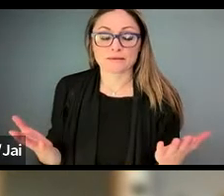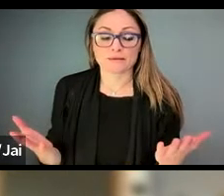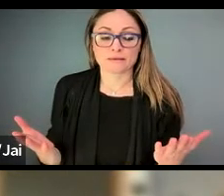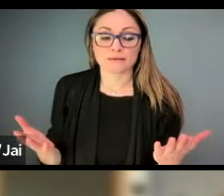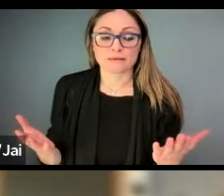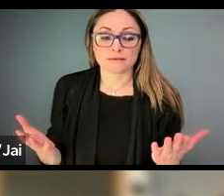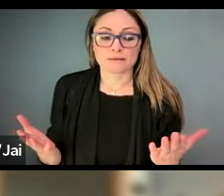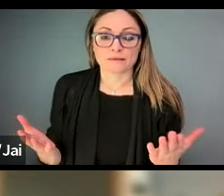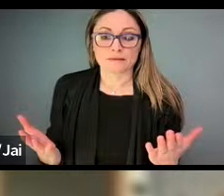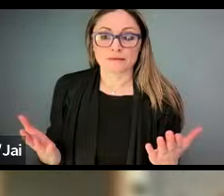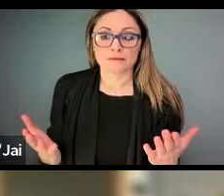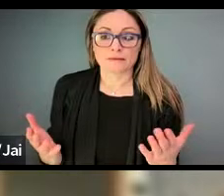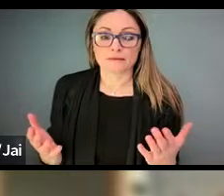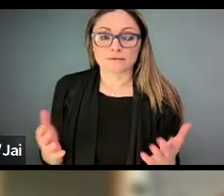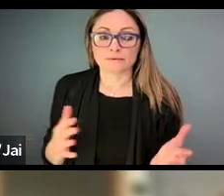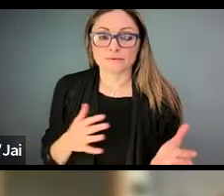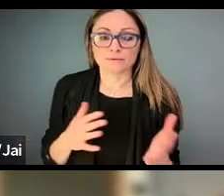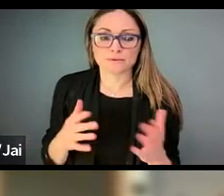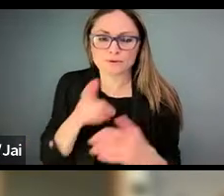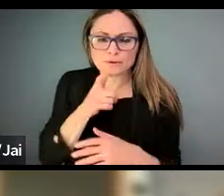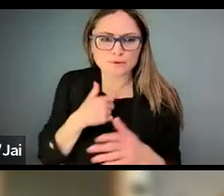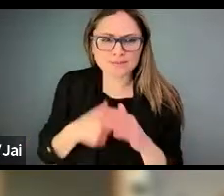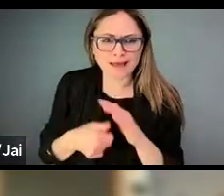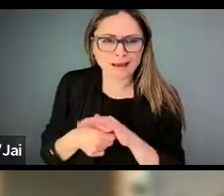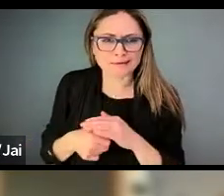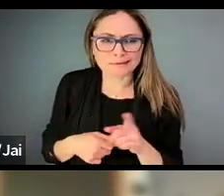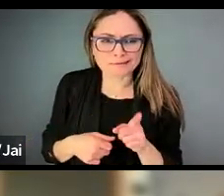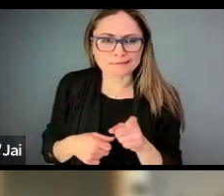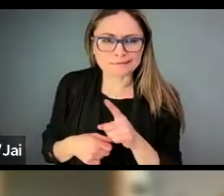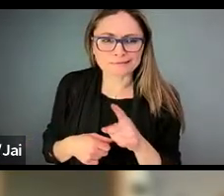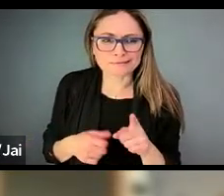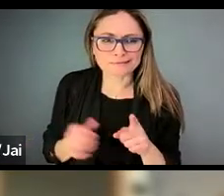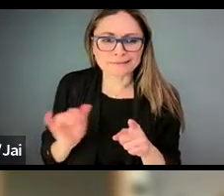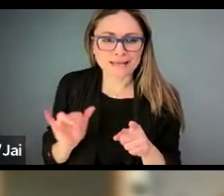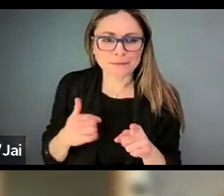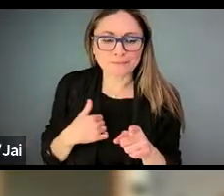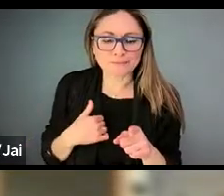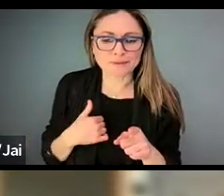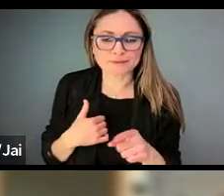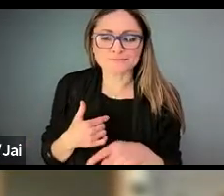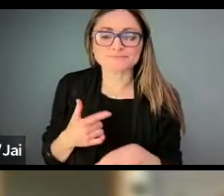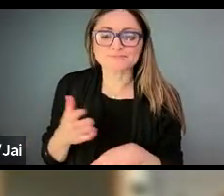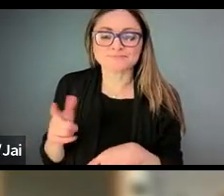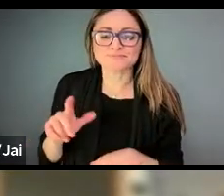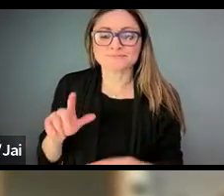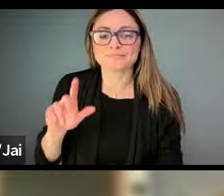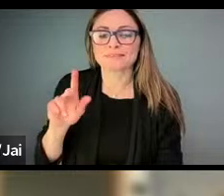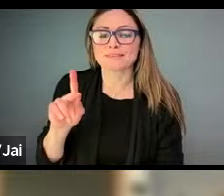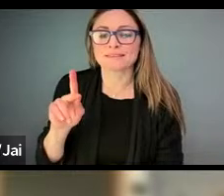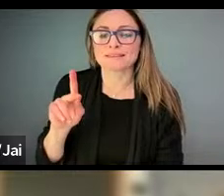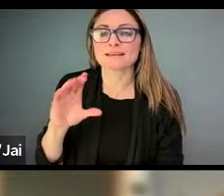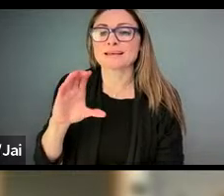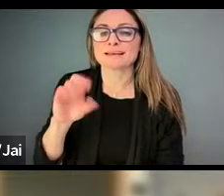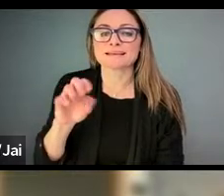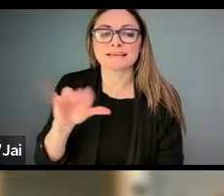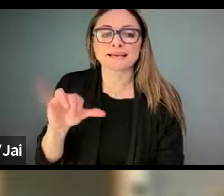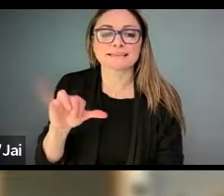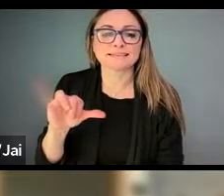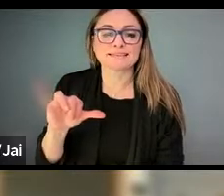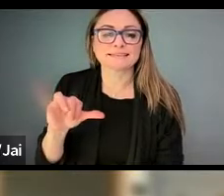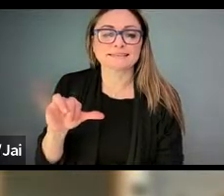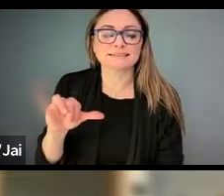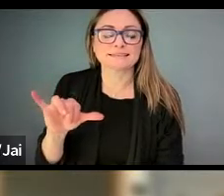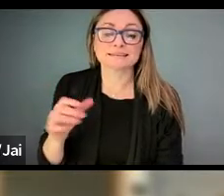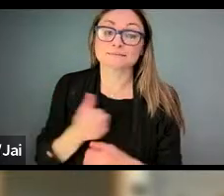gone and was in hiding like I was is going to have to come clean. Yeah, Casey Lyles. Hi there. Sorry about that.